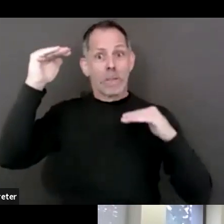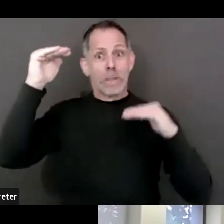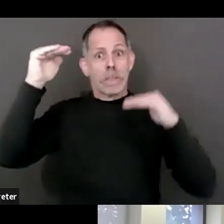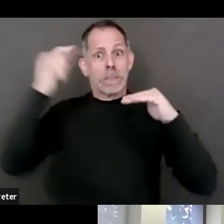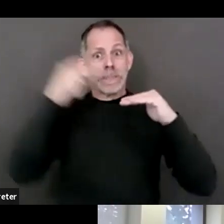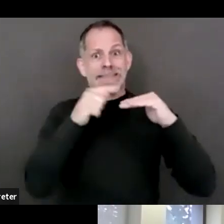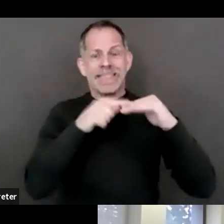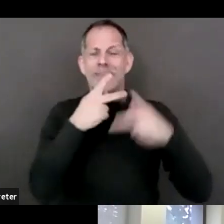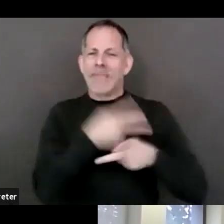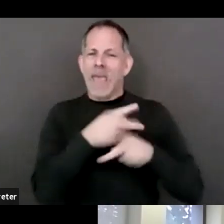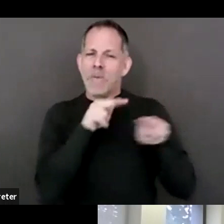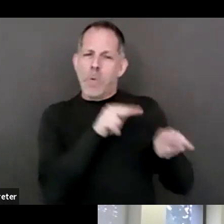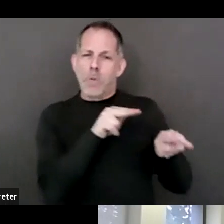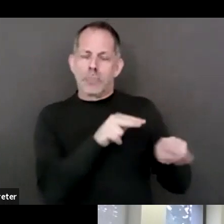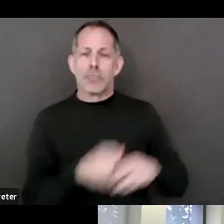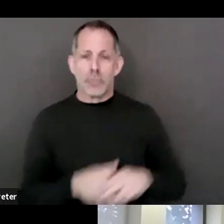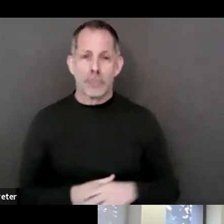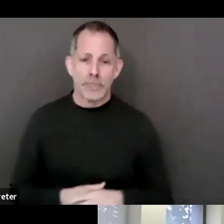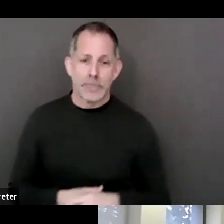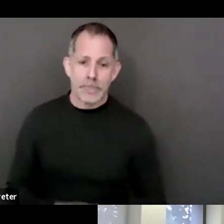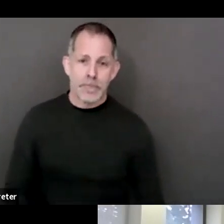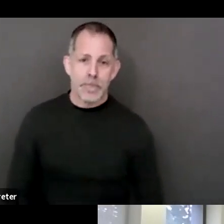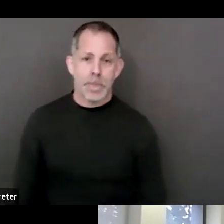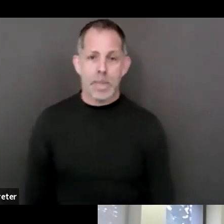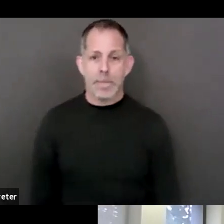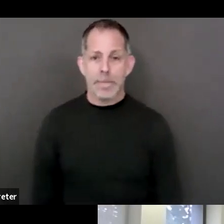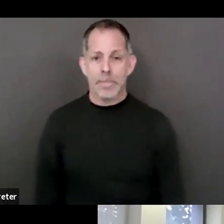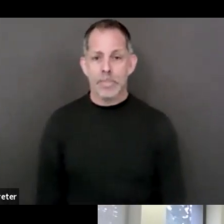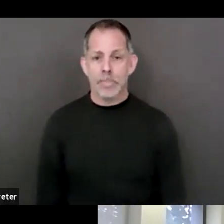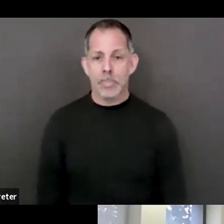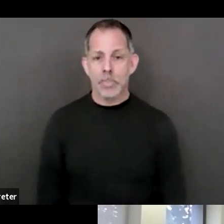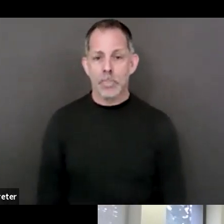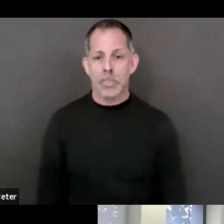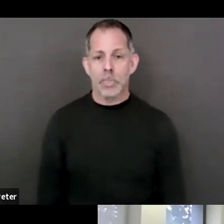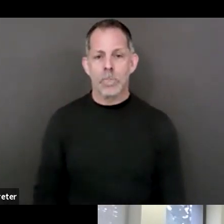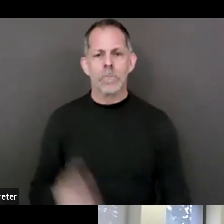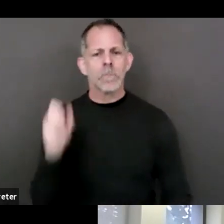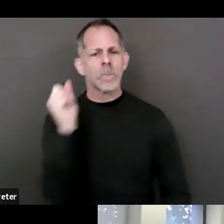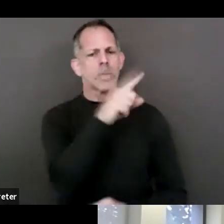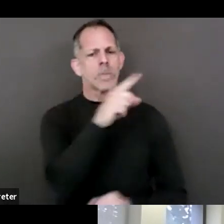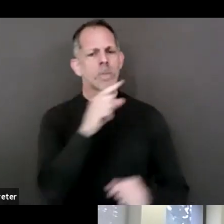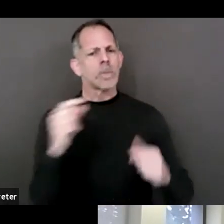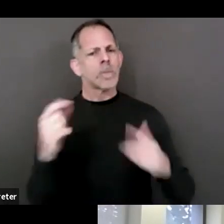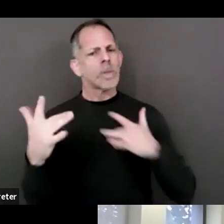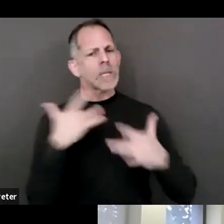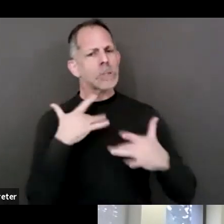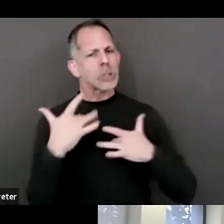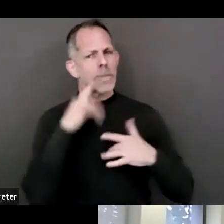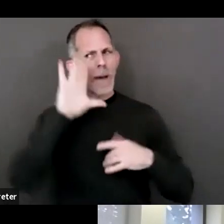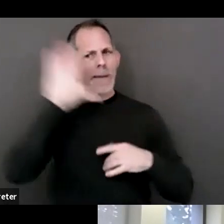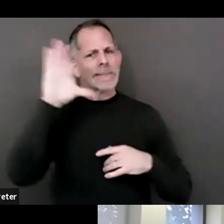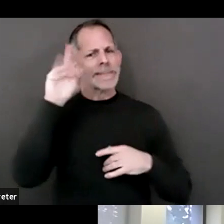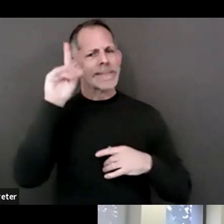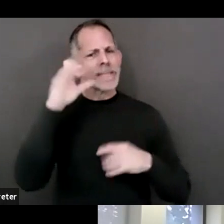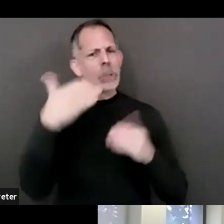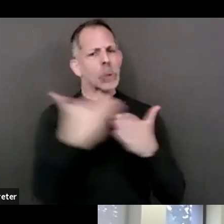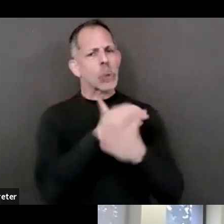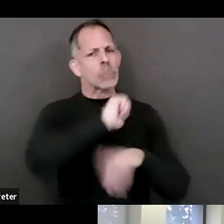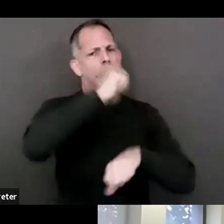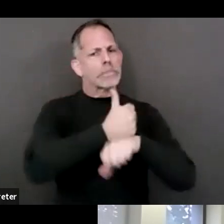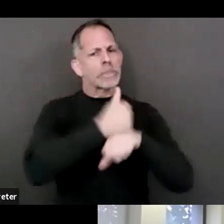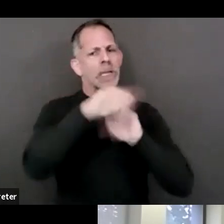there any concern that the new guidance will lead to causing an overall rise in cases?